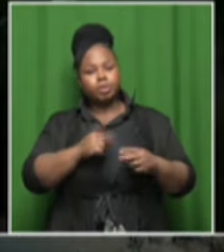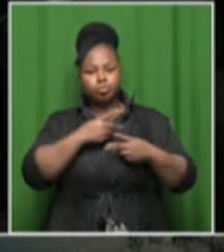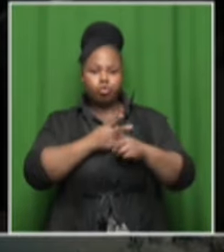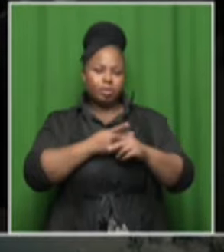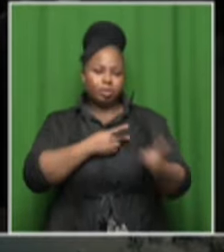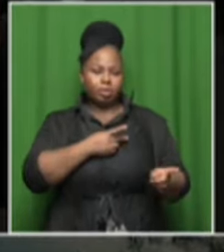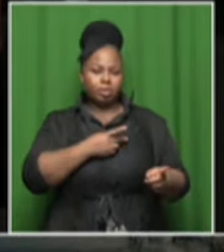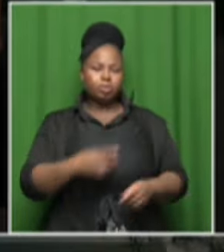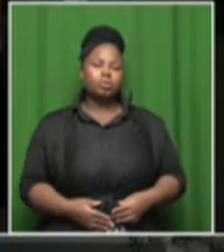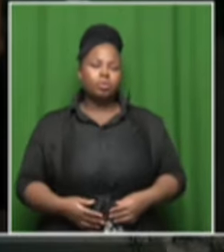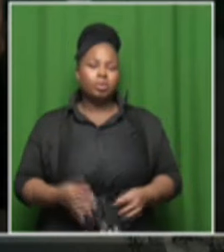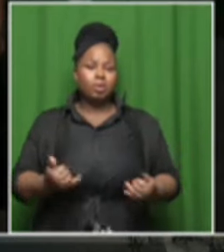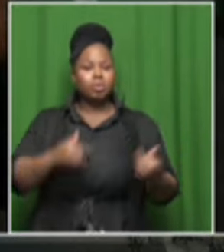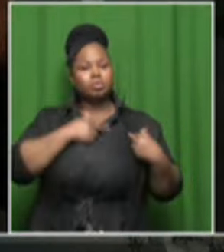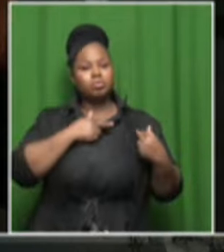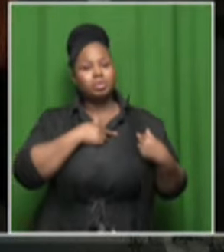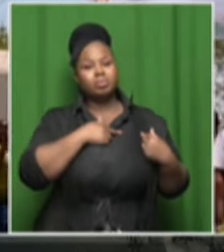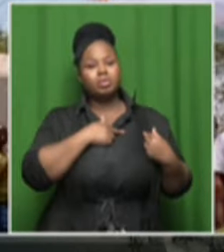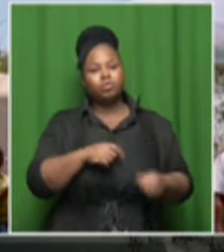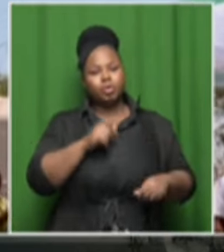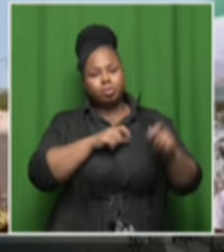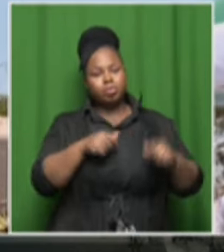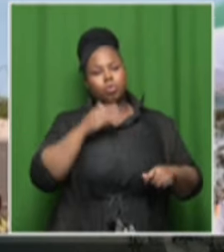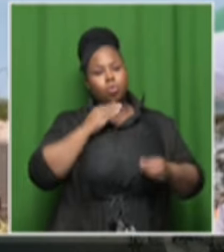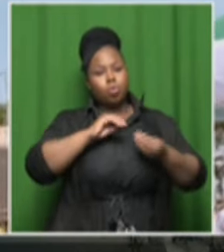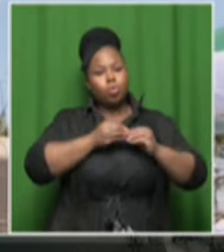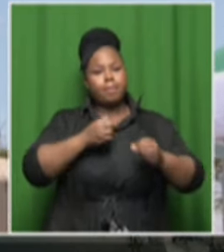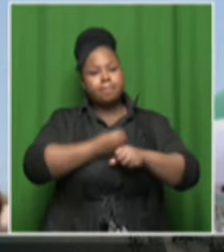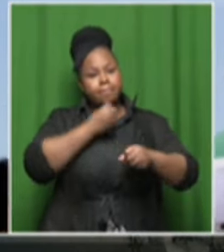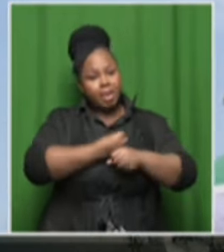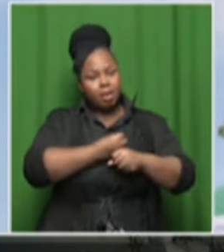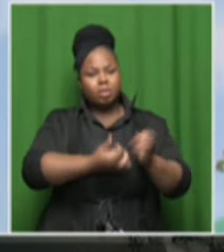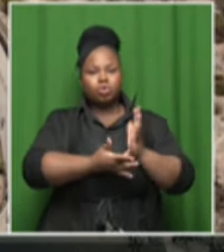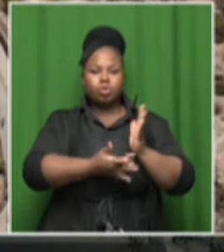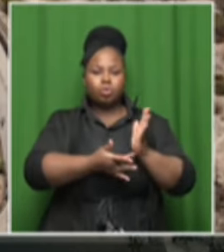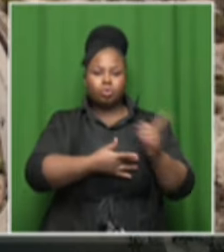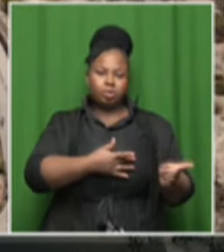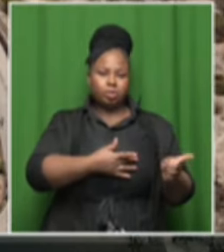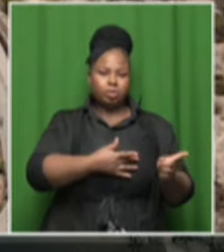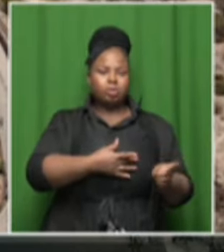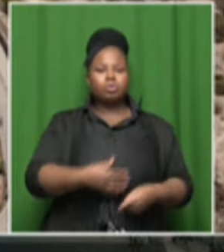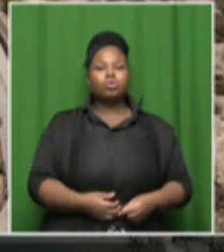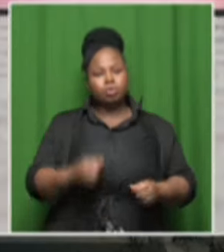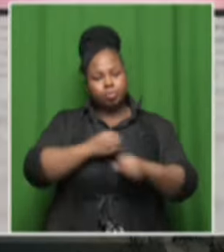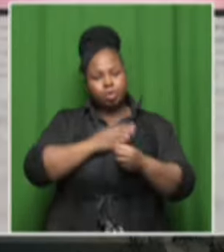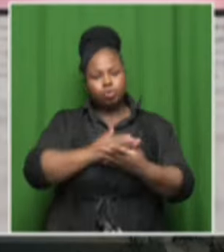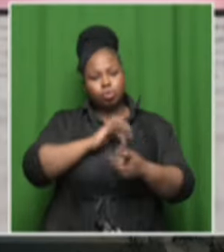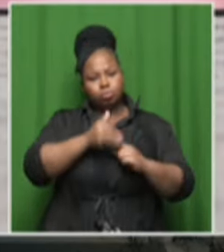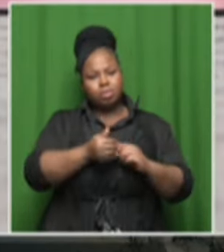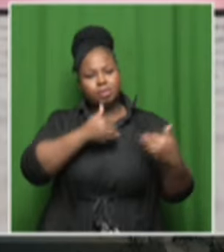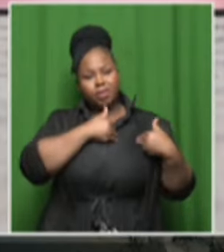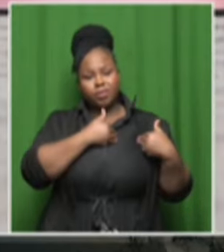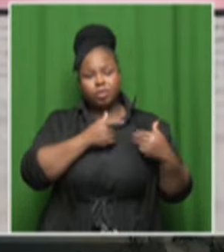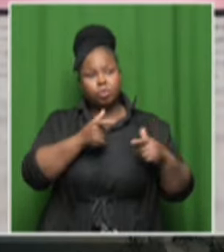earlier. The responsibility moves quite quickly into the production side of the digital economy. So are our larger